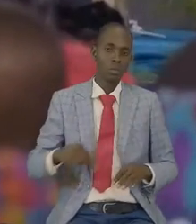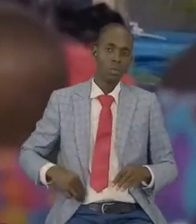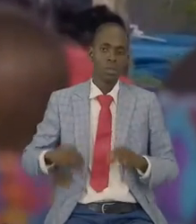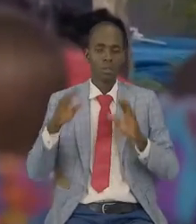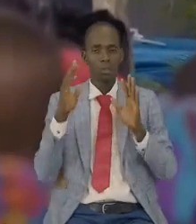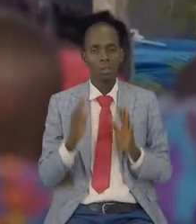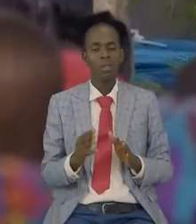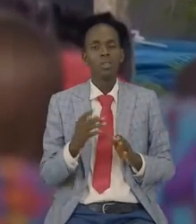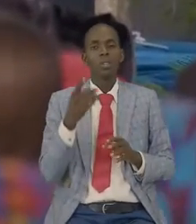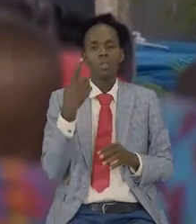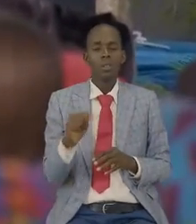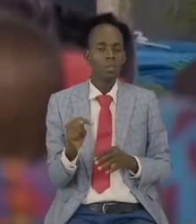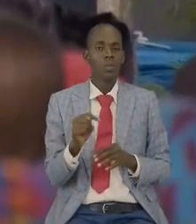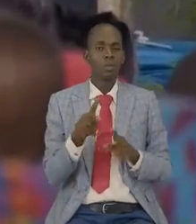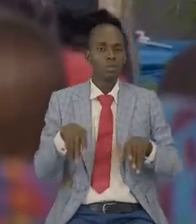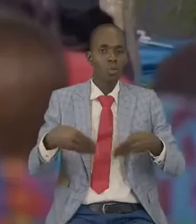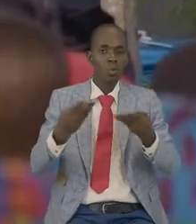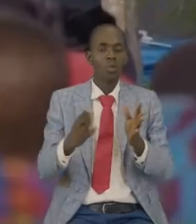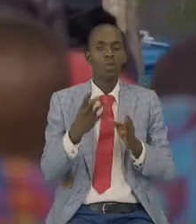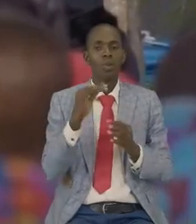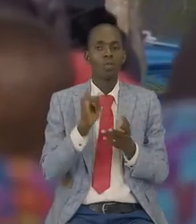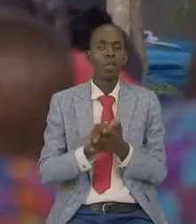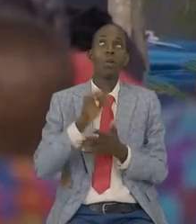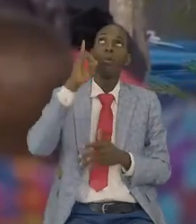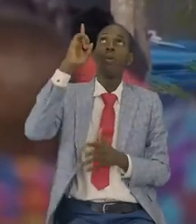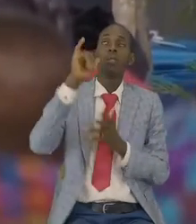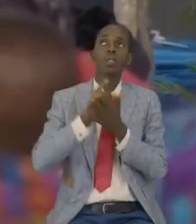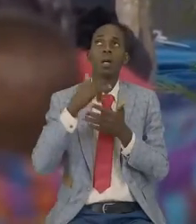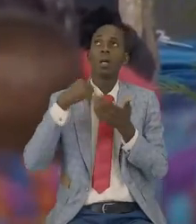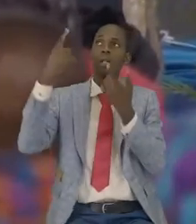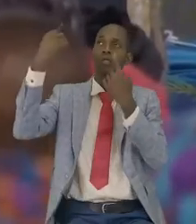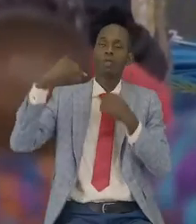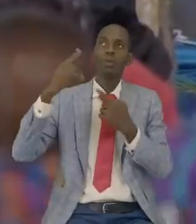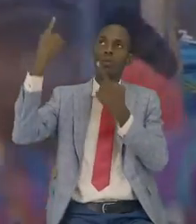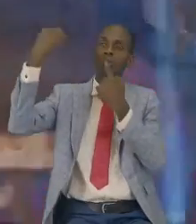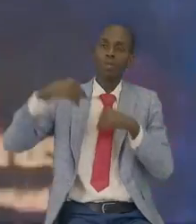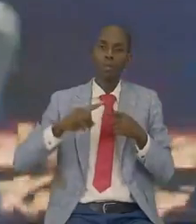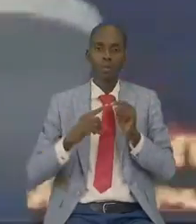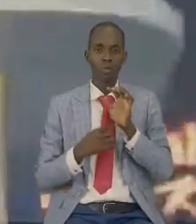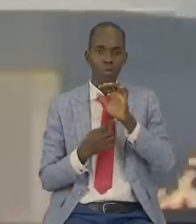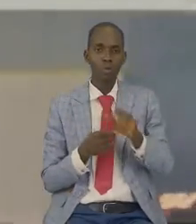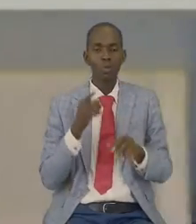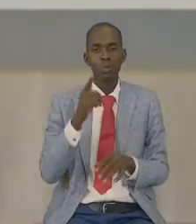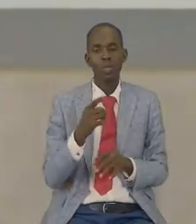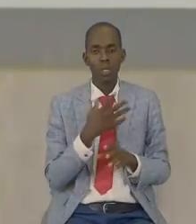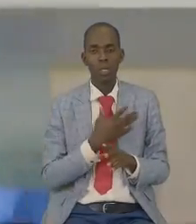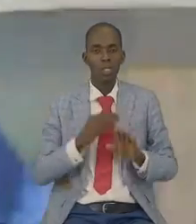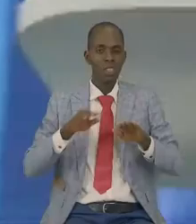Mediator, the provision of the one that has come. And he came to show you and to give you